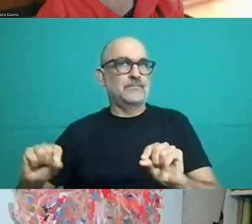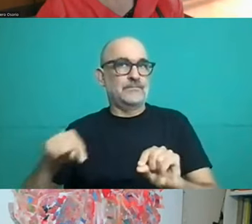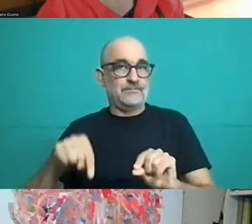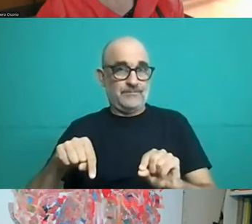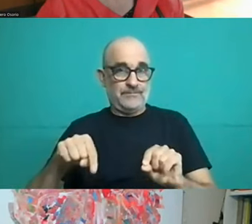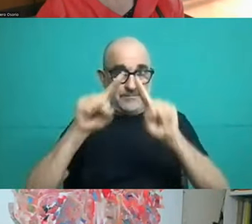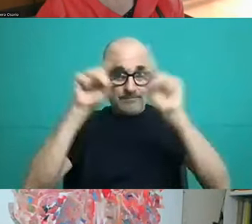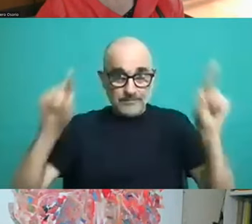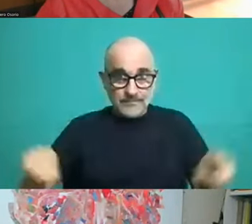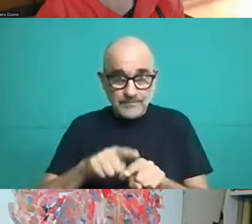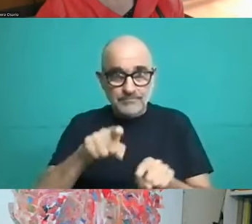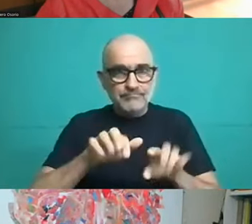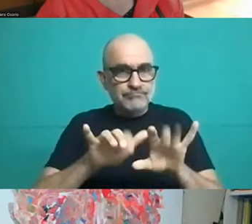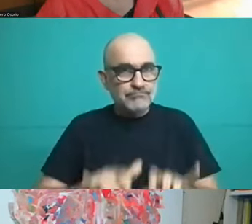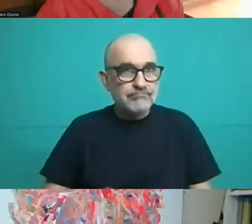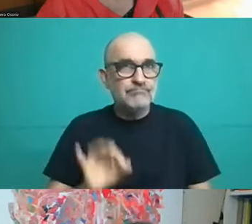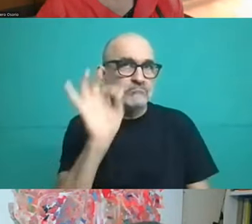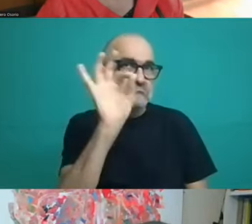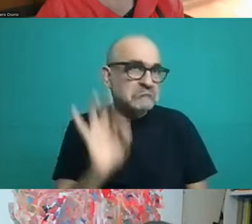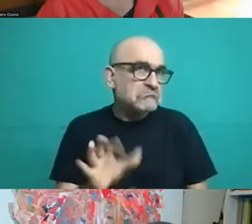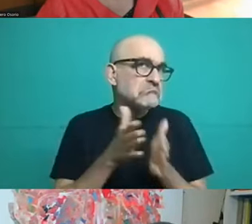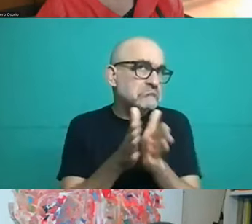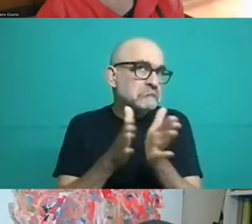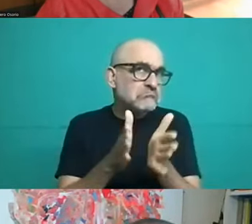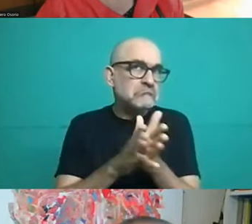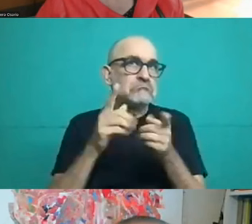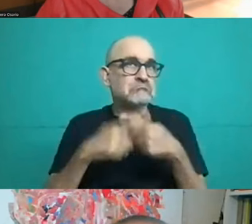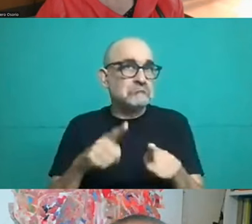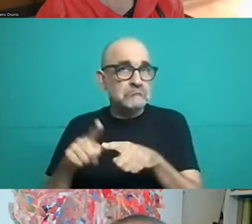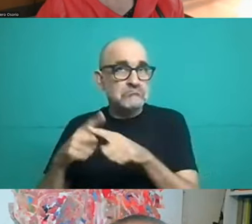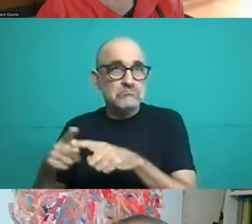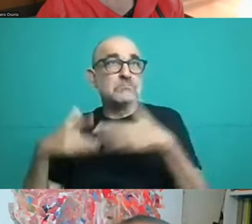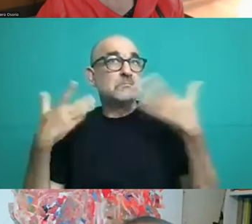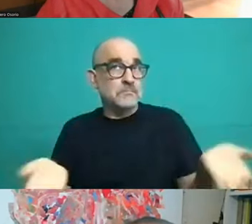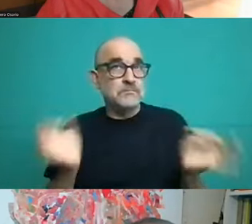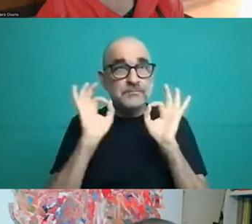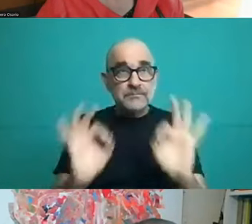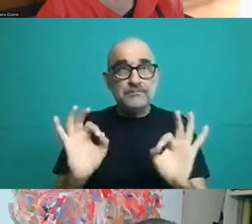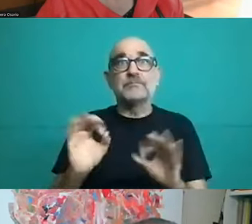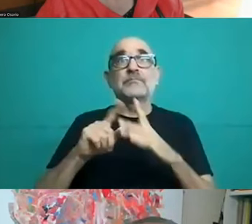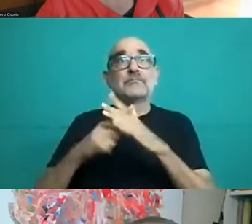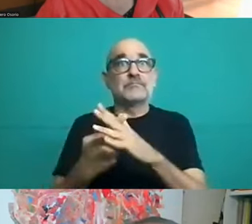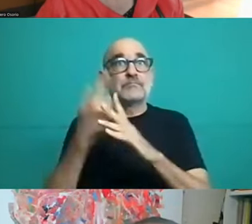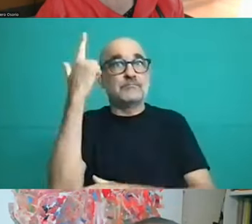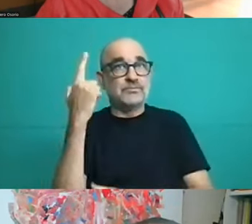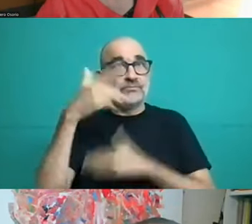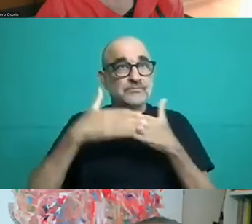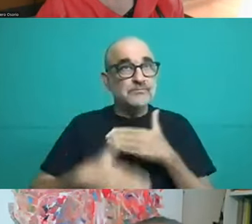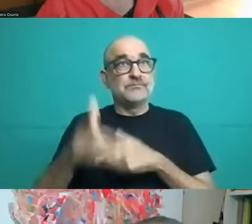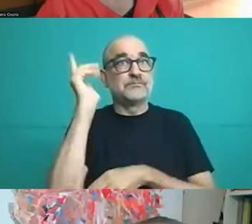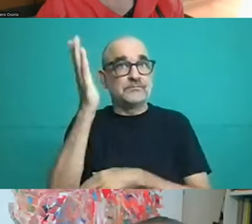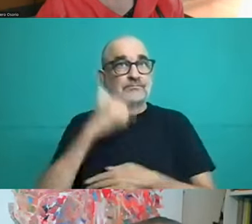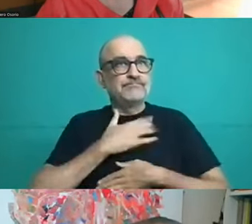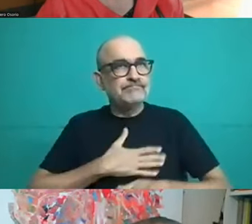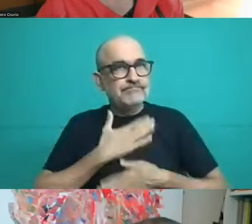of your screen, Zoom screen. To start the seminar, I will now turn it over to the health